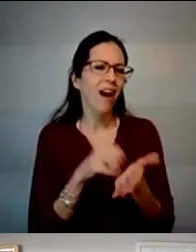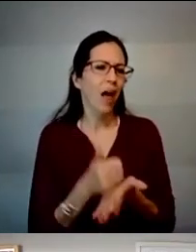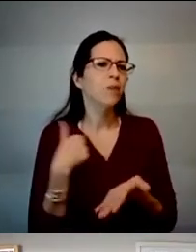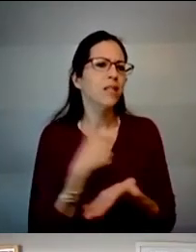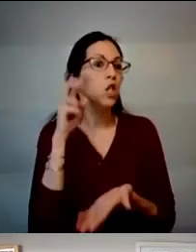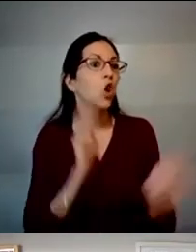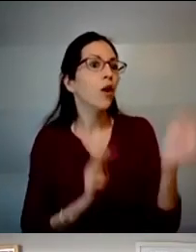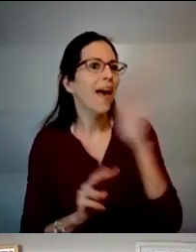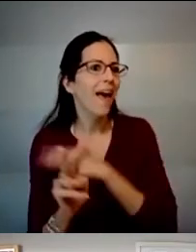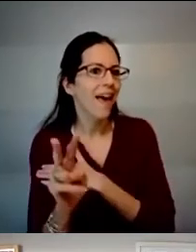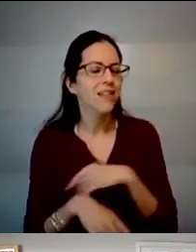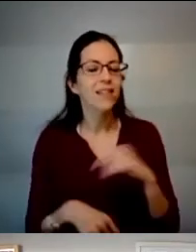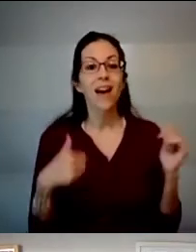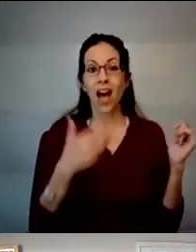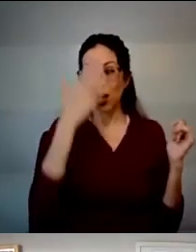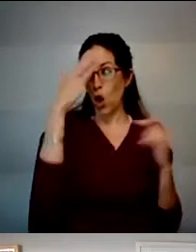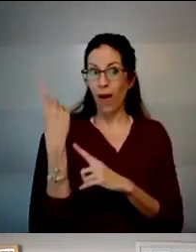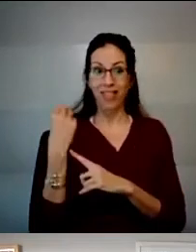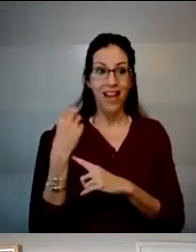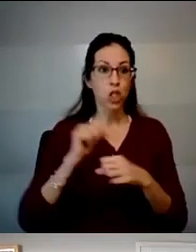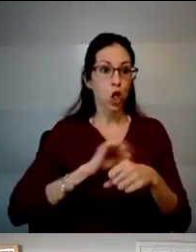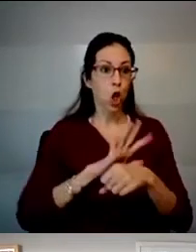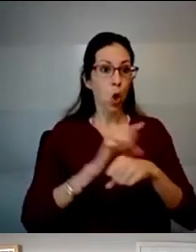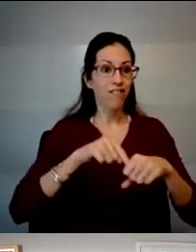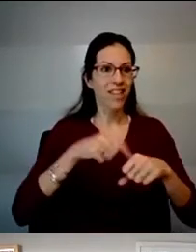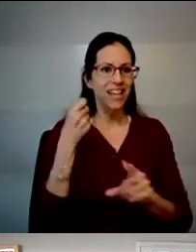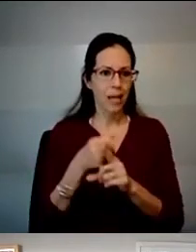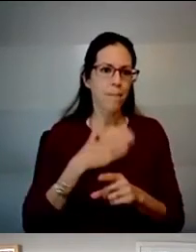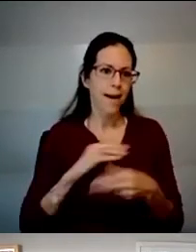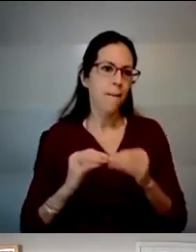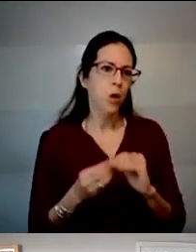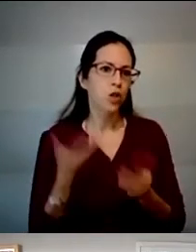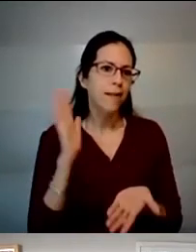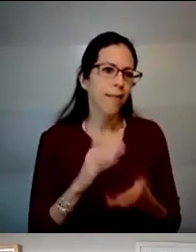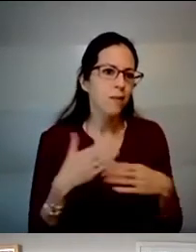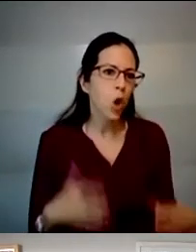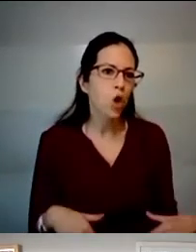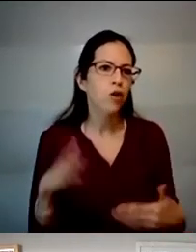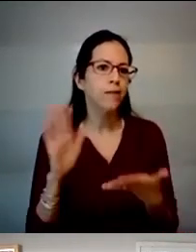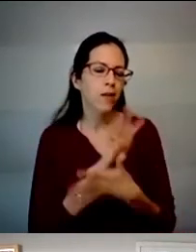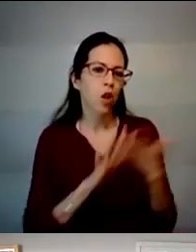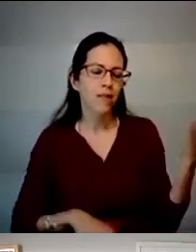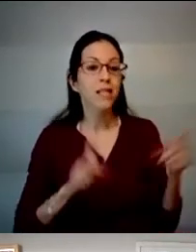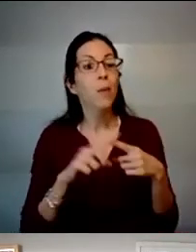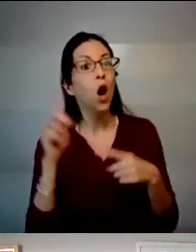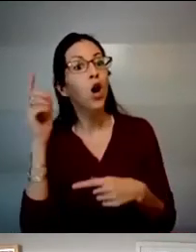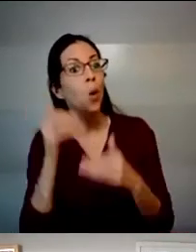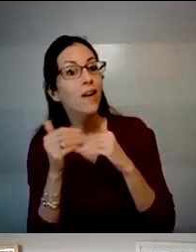you know, I know last year COVID, you know, hit my numbers. I had less partners, less this, where, you know, going forward, I expect to see an